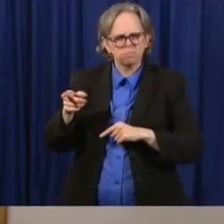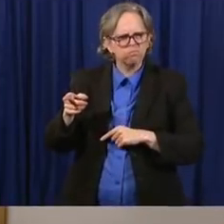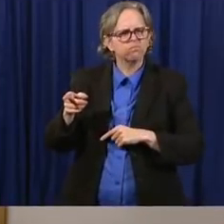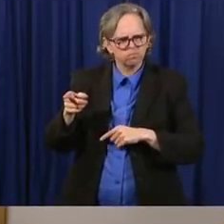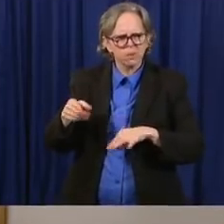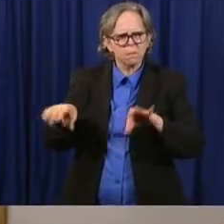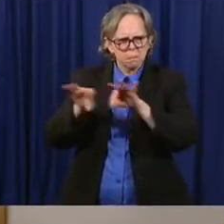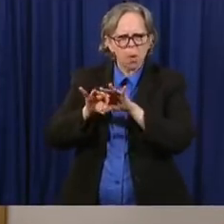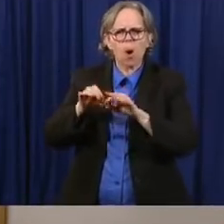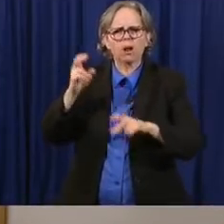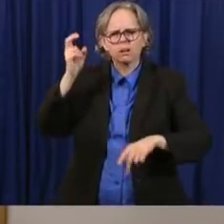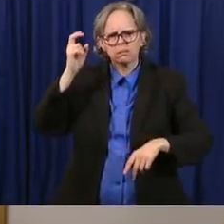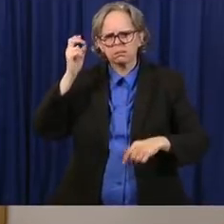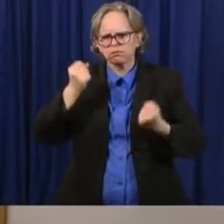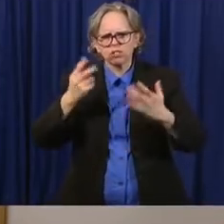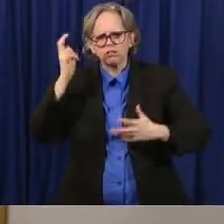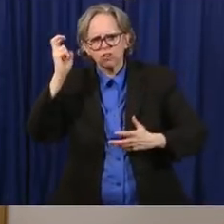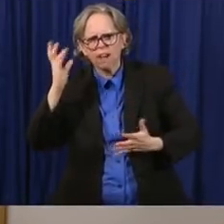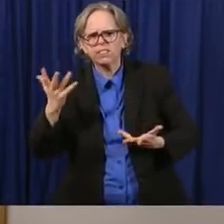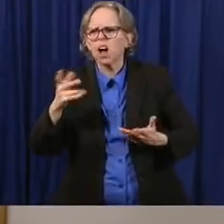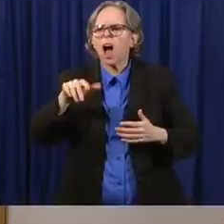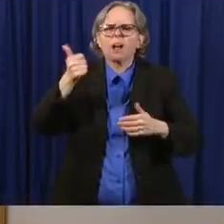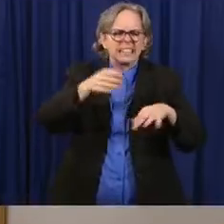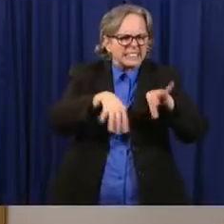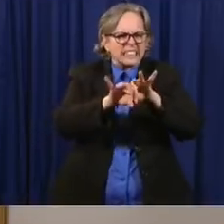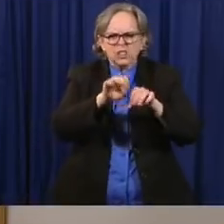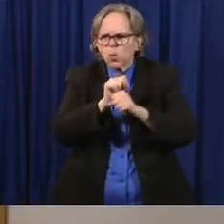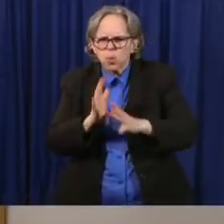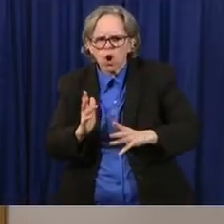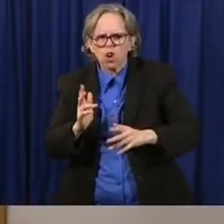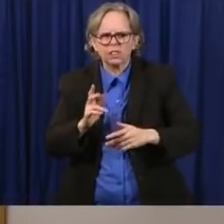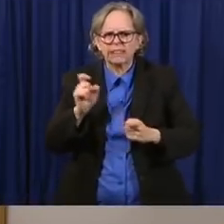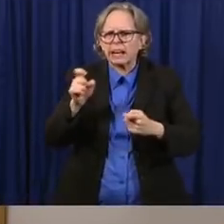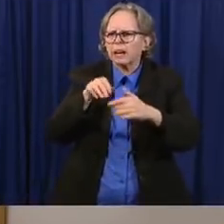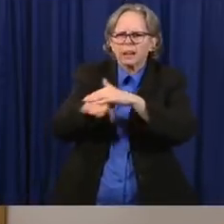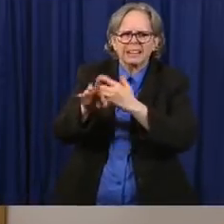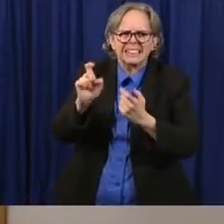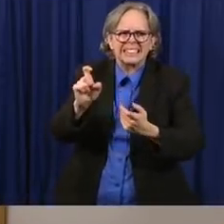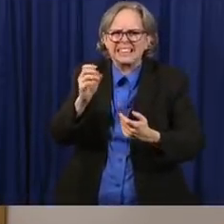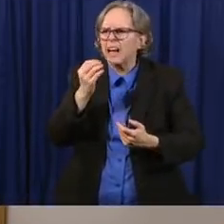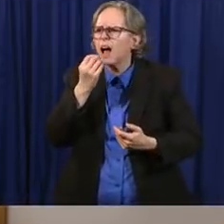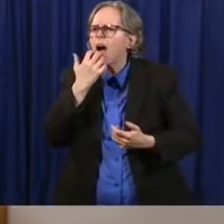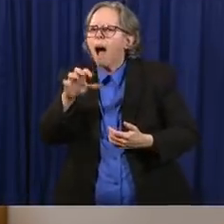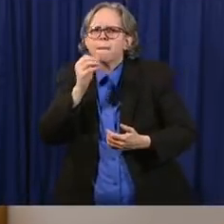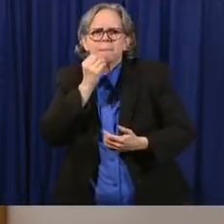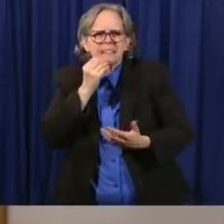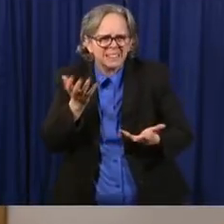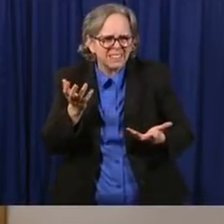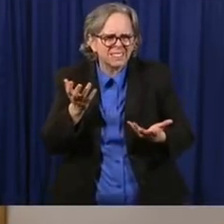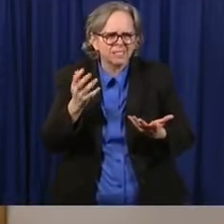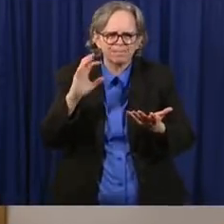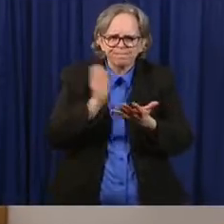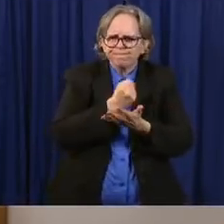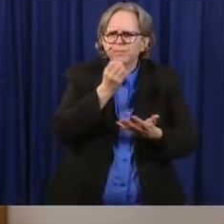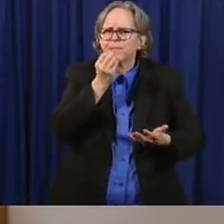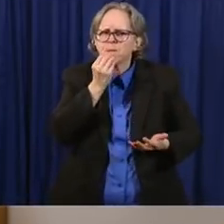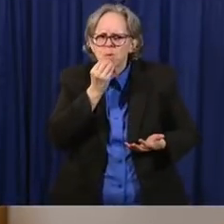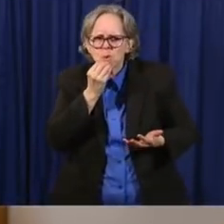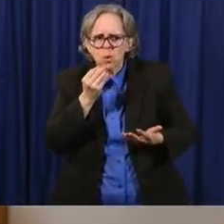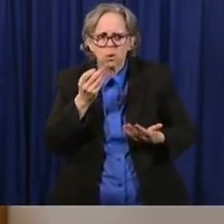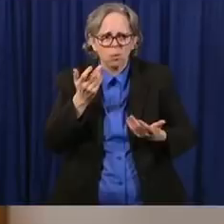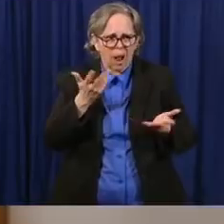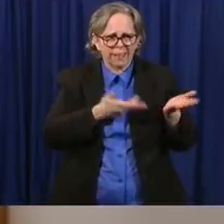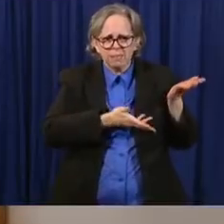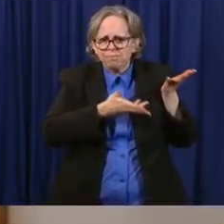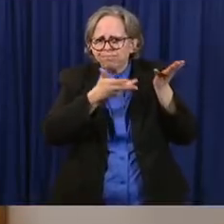other essential personnel have access to hot meals as they get food and other essential items to our grocery